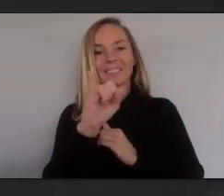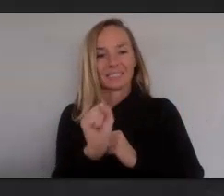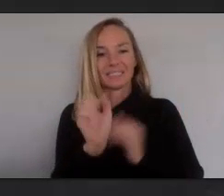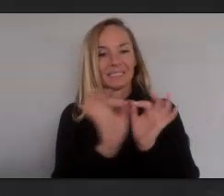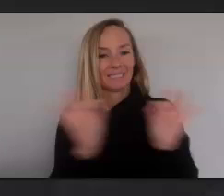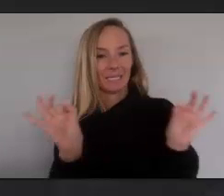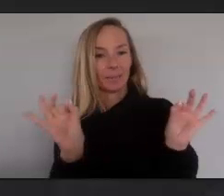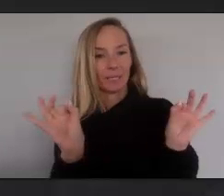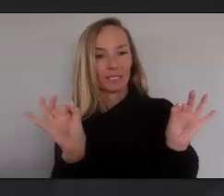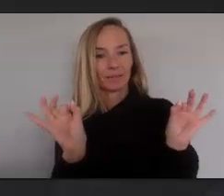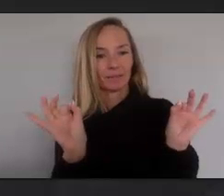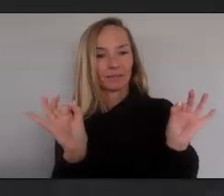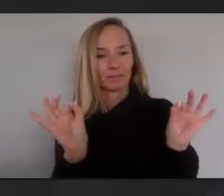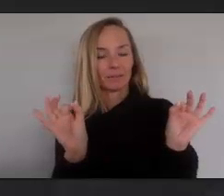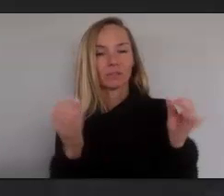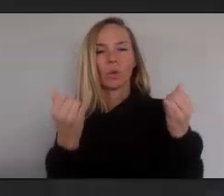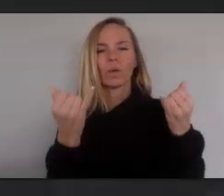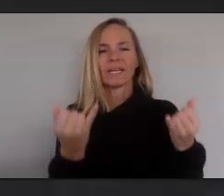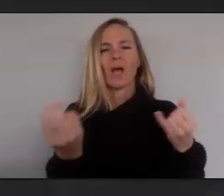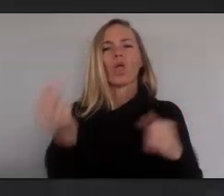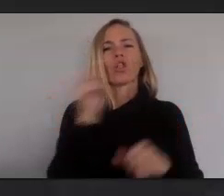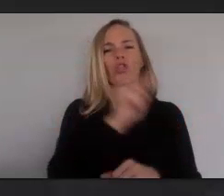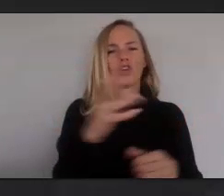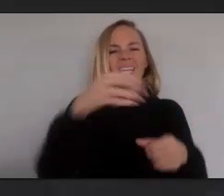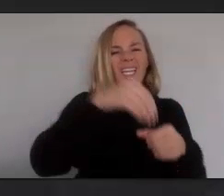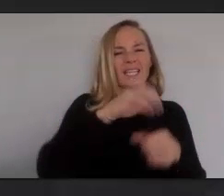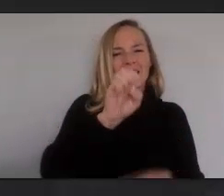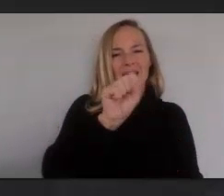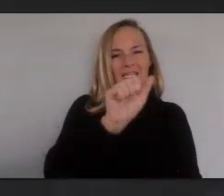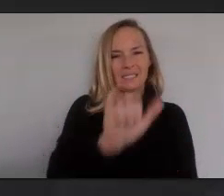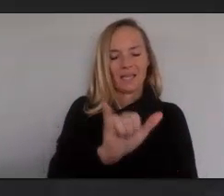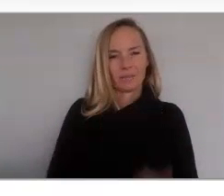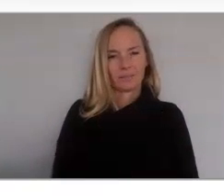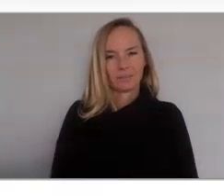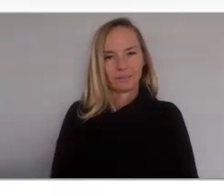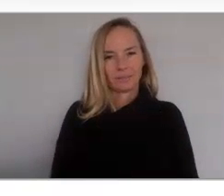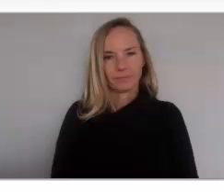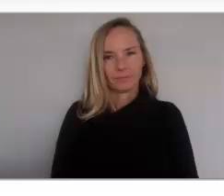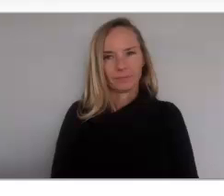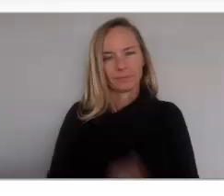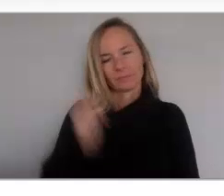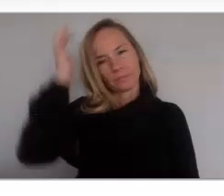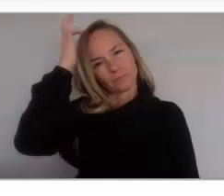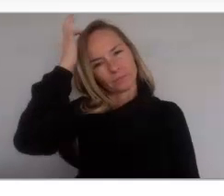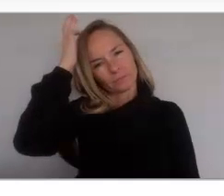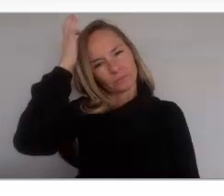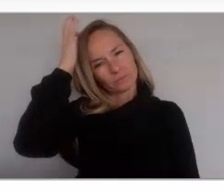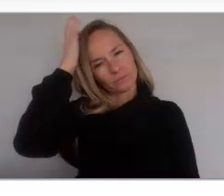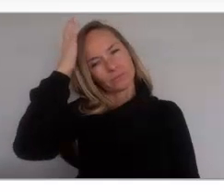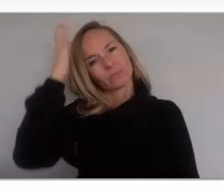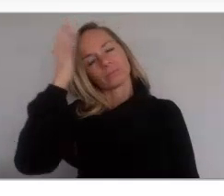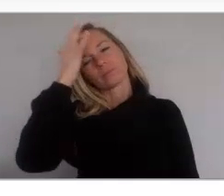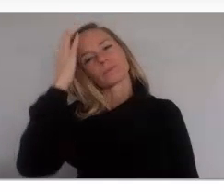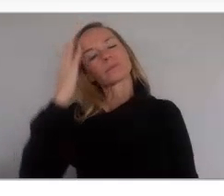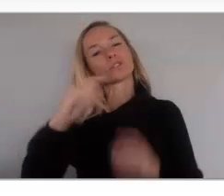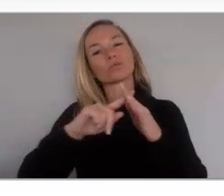ahead and look at all of these parts together in the essay that we'll study in this video. So remember that you start with the prompt or